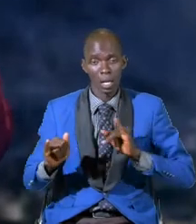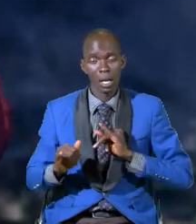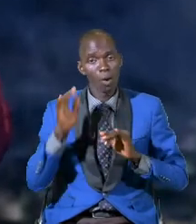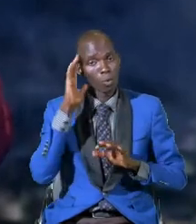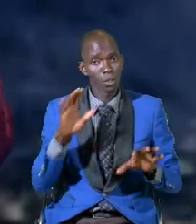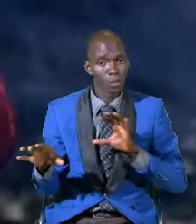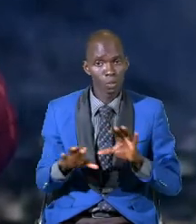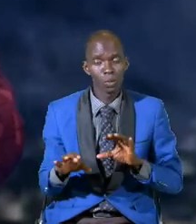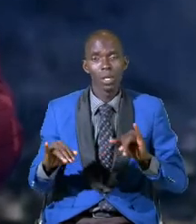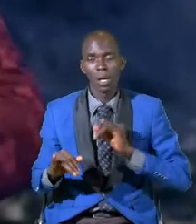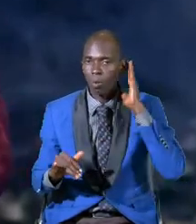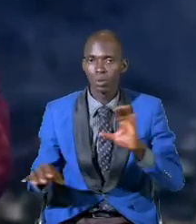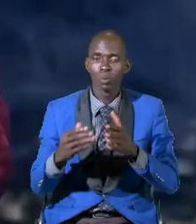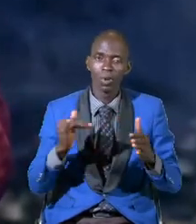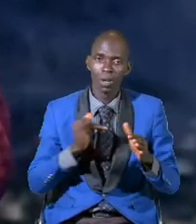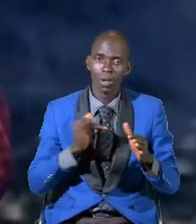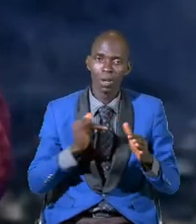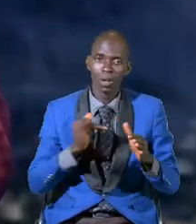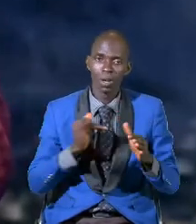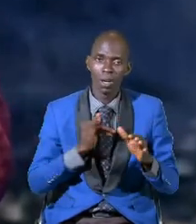I will do before I go.